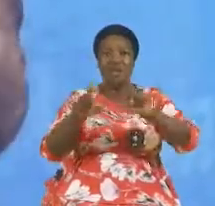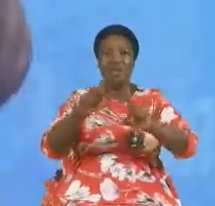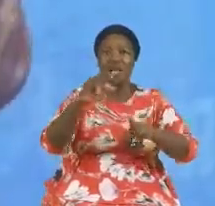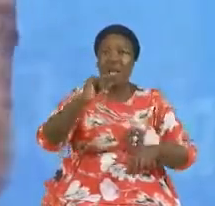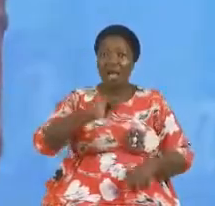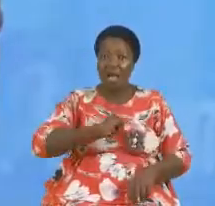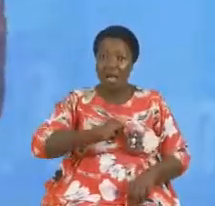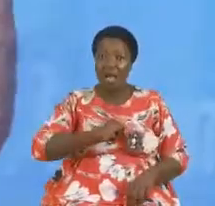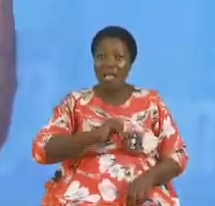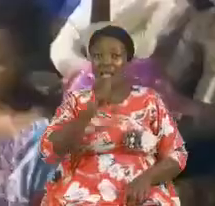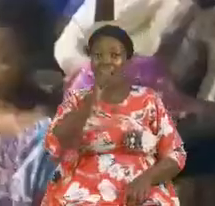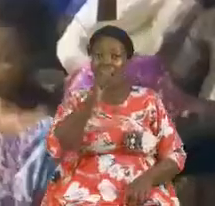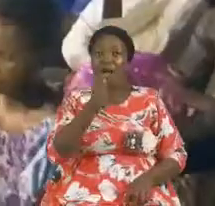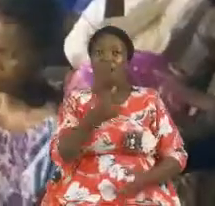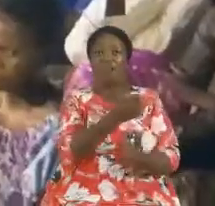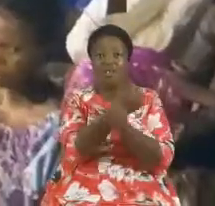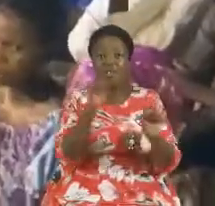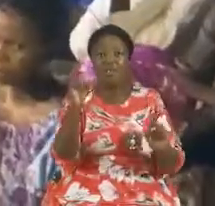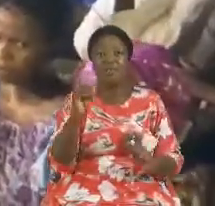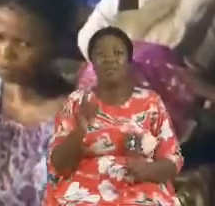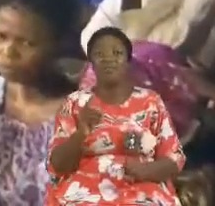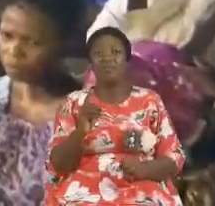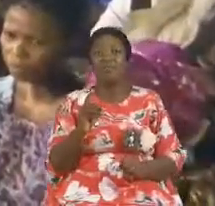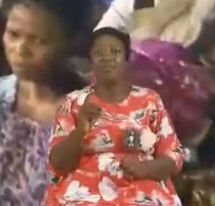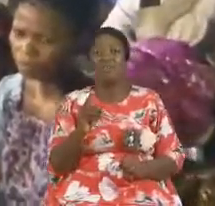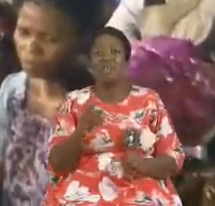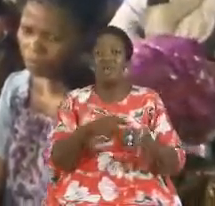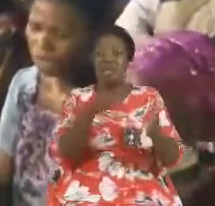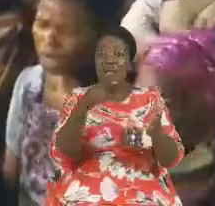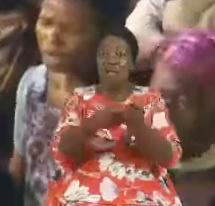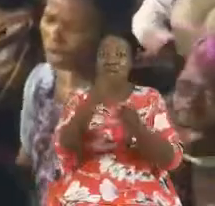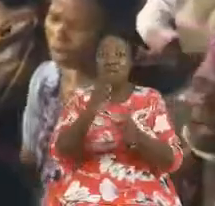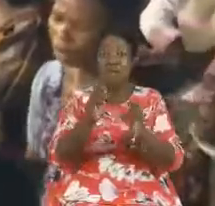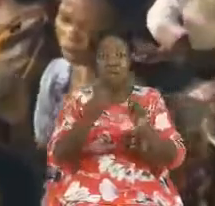am saved. Say that. I am